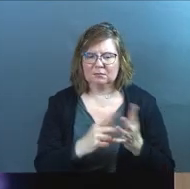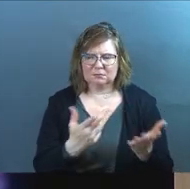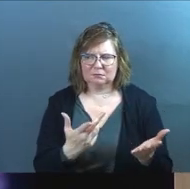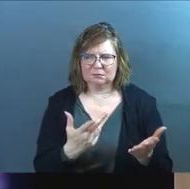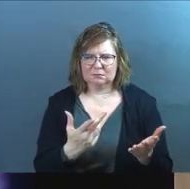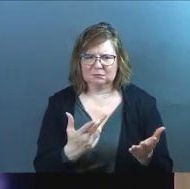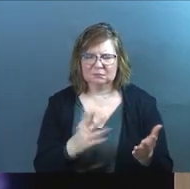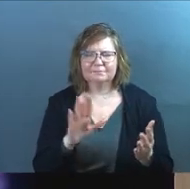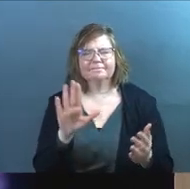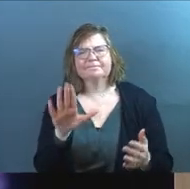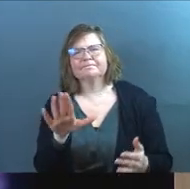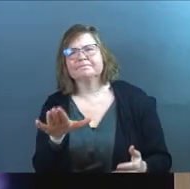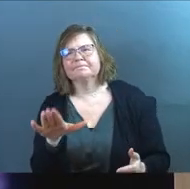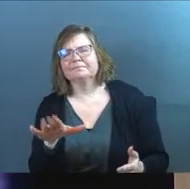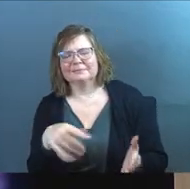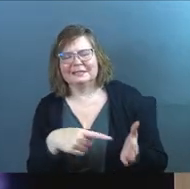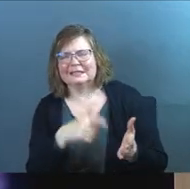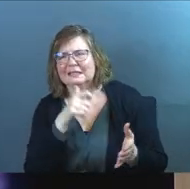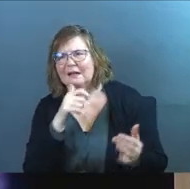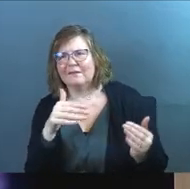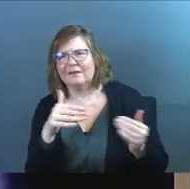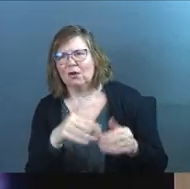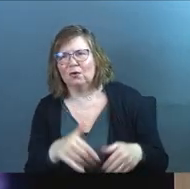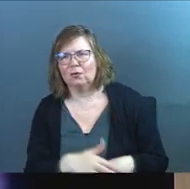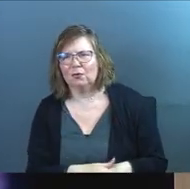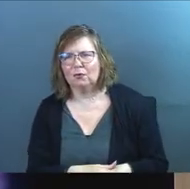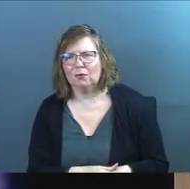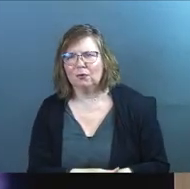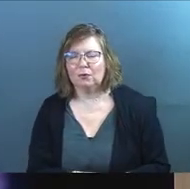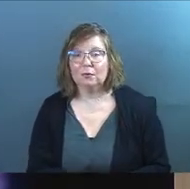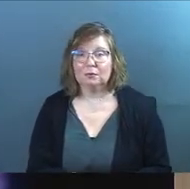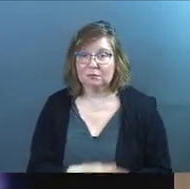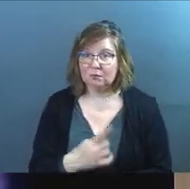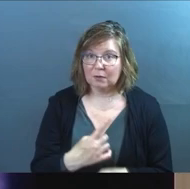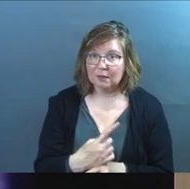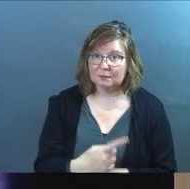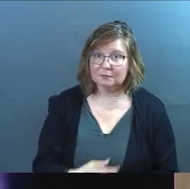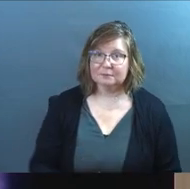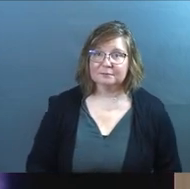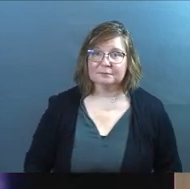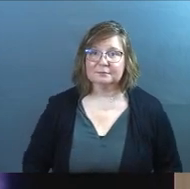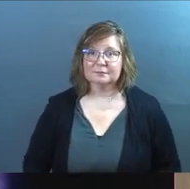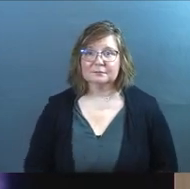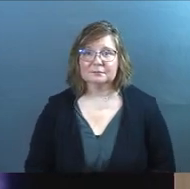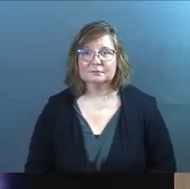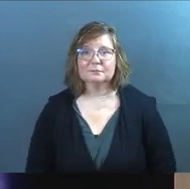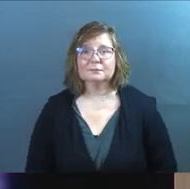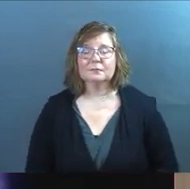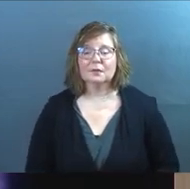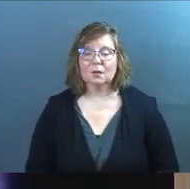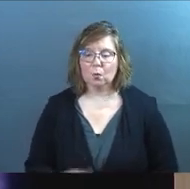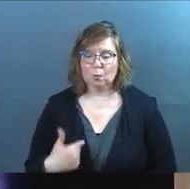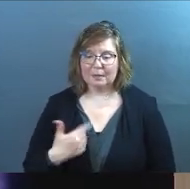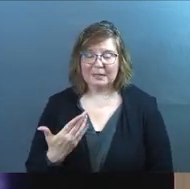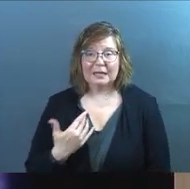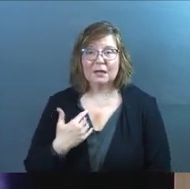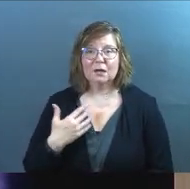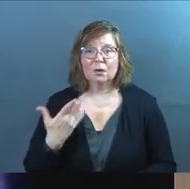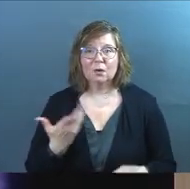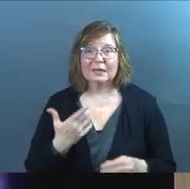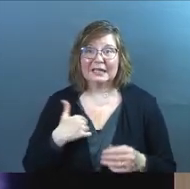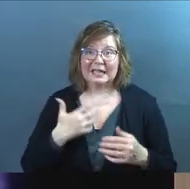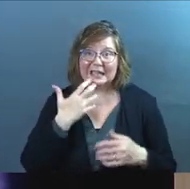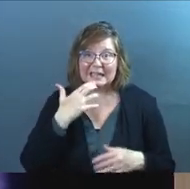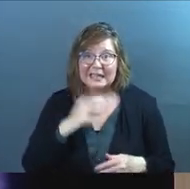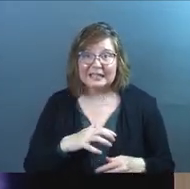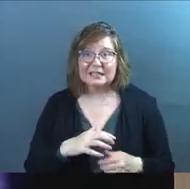they're like, sir, this is not fair, right? This is not okay. We've been out here busting our butt in